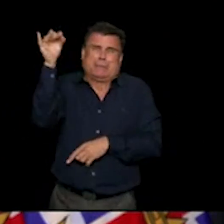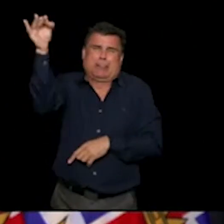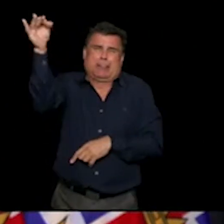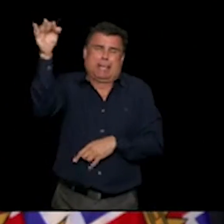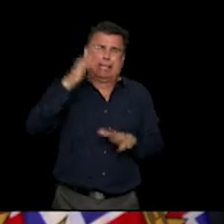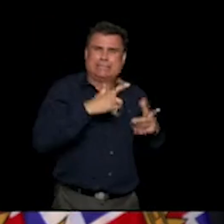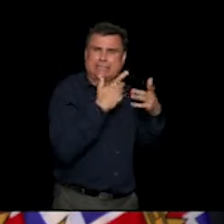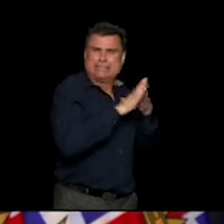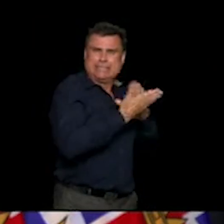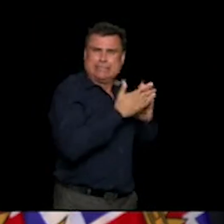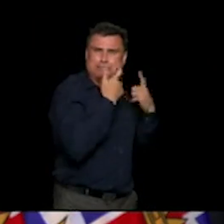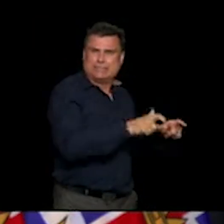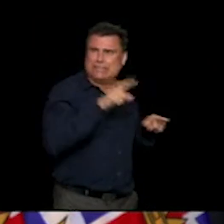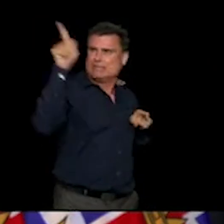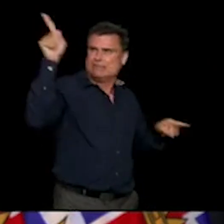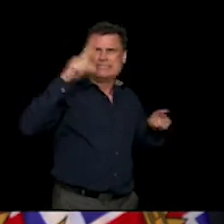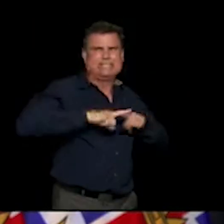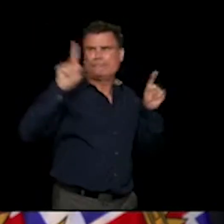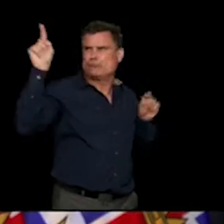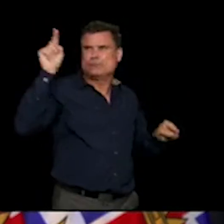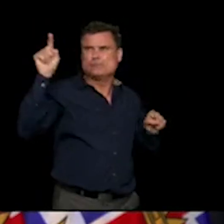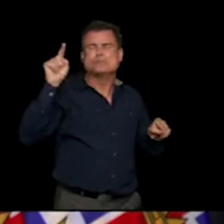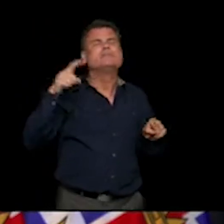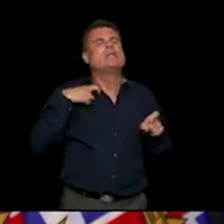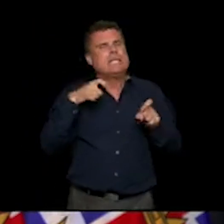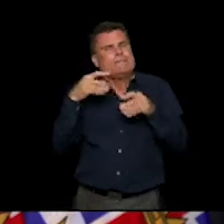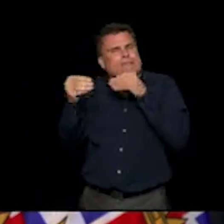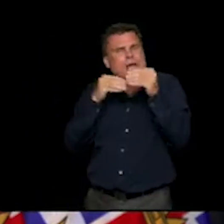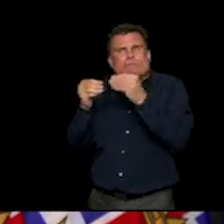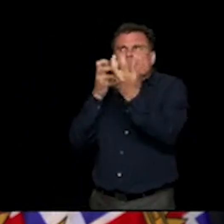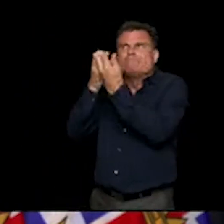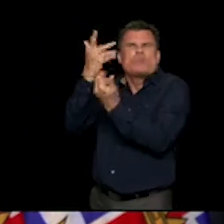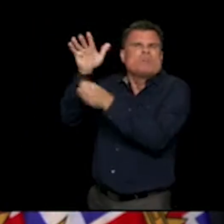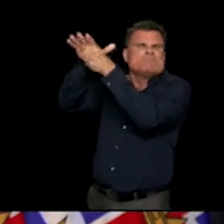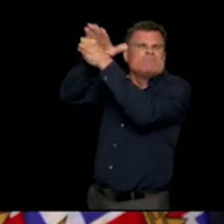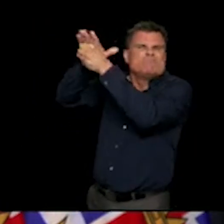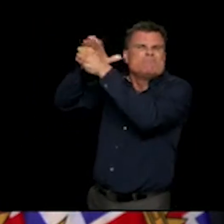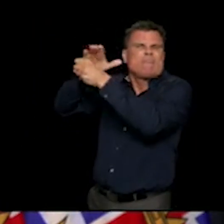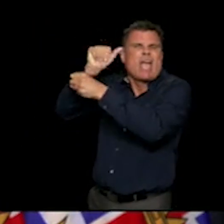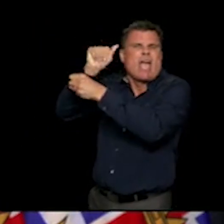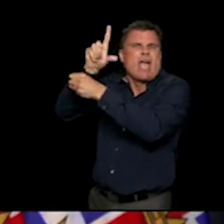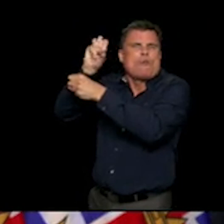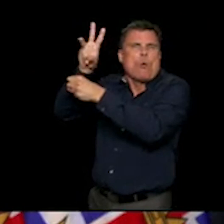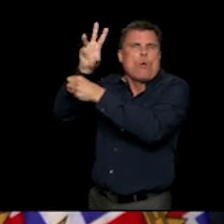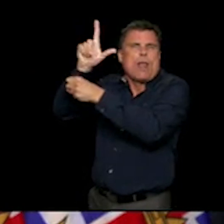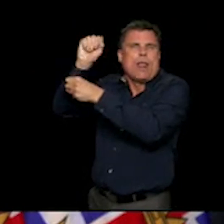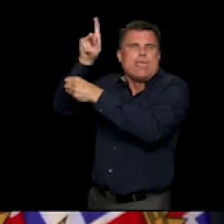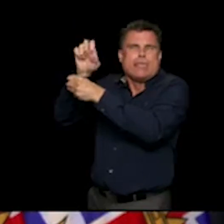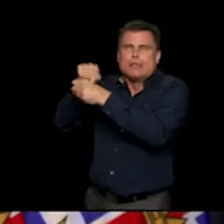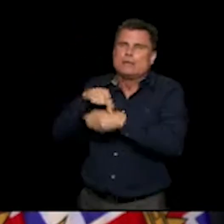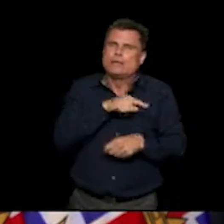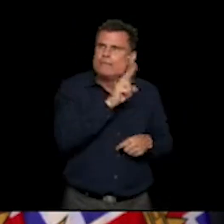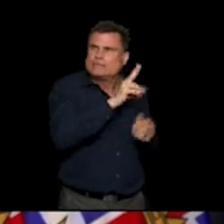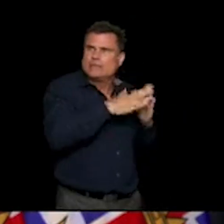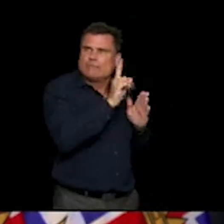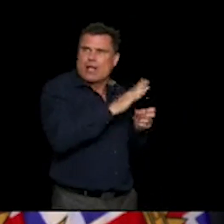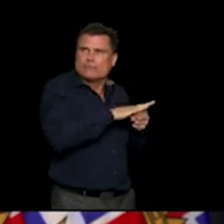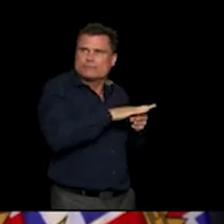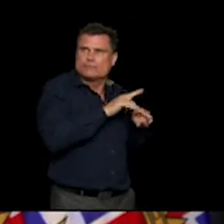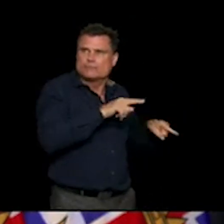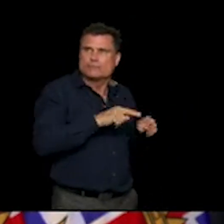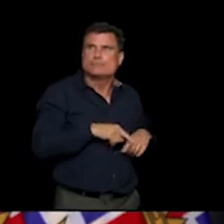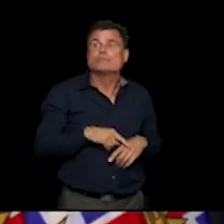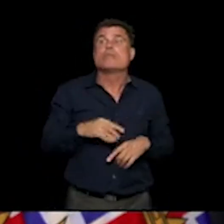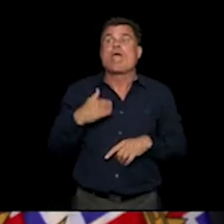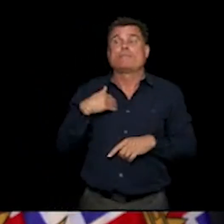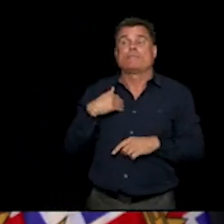from, though, is that they will have funding security and funding flexibility to be able to continue to serve communities. And as I mentioned, we have